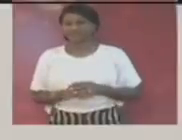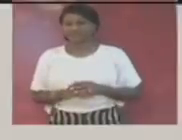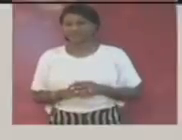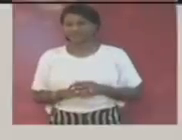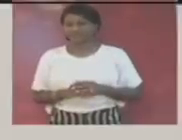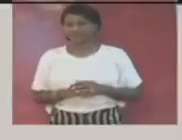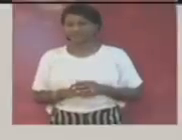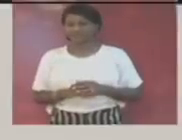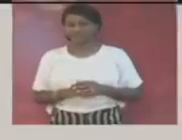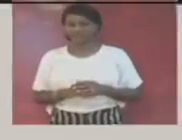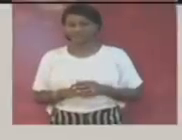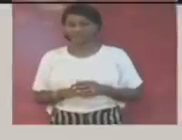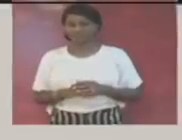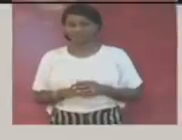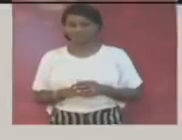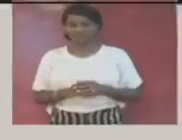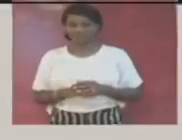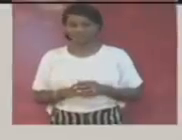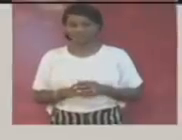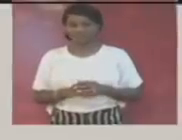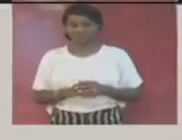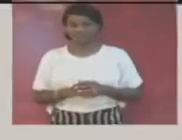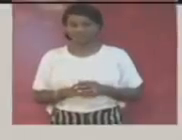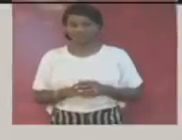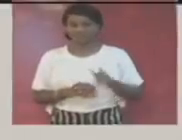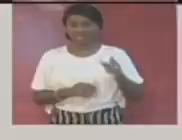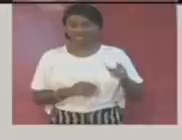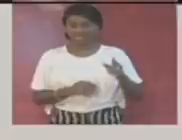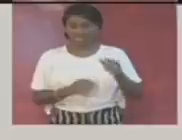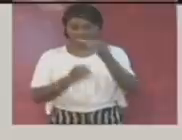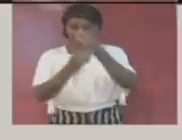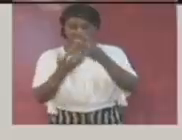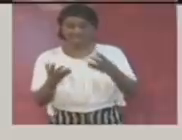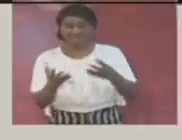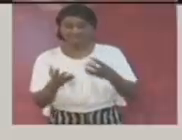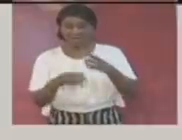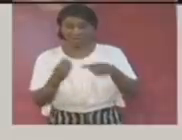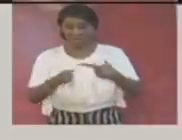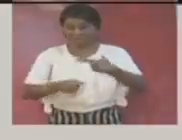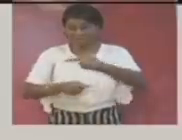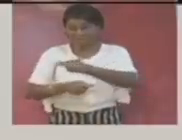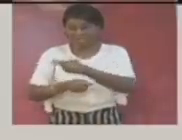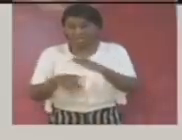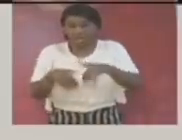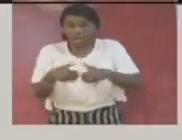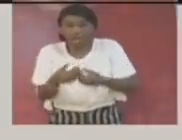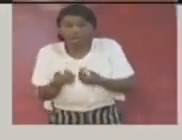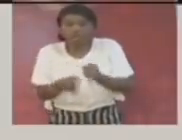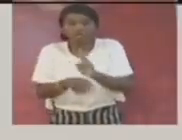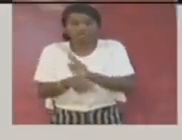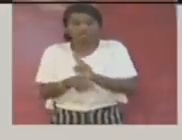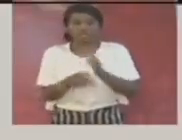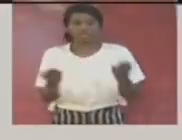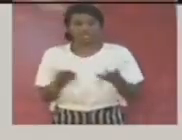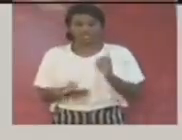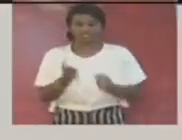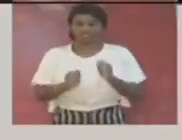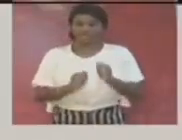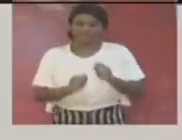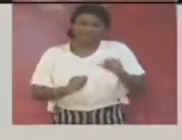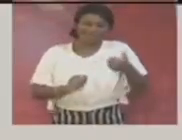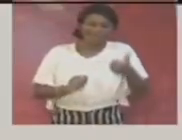disquiet in the population with regards to that particular vaccine and how it is to be used in Trinidad and other parts of the